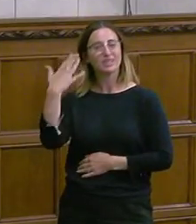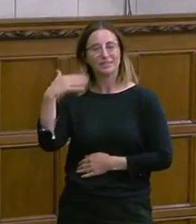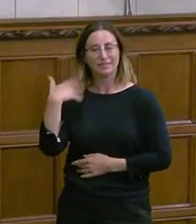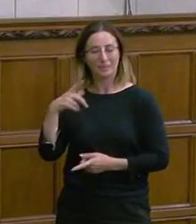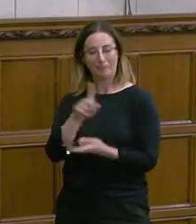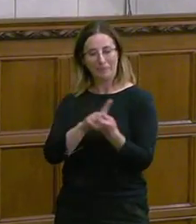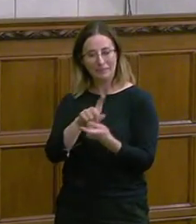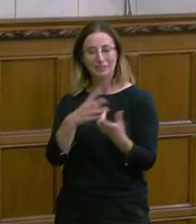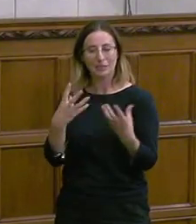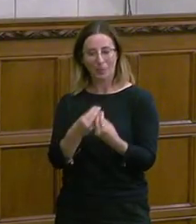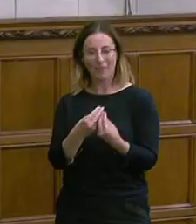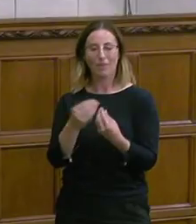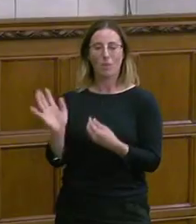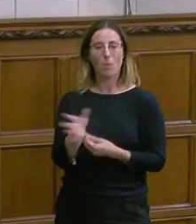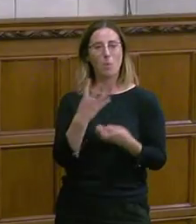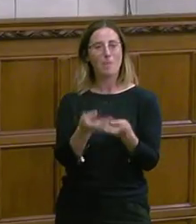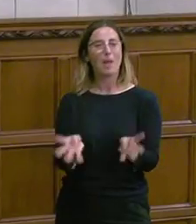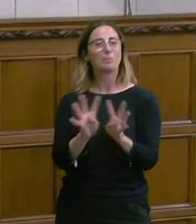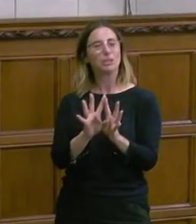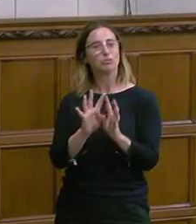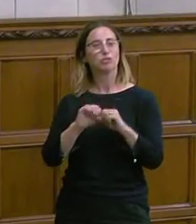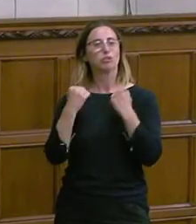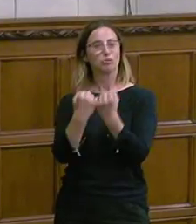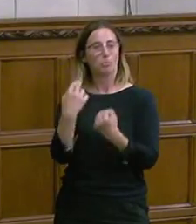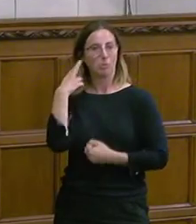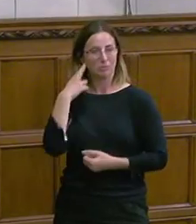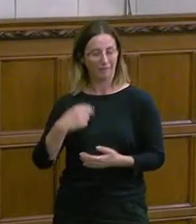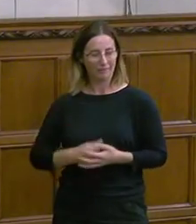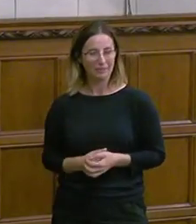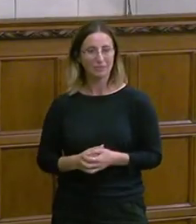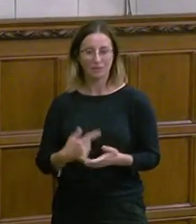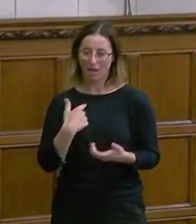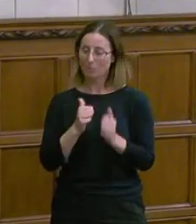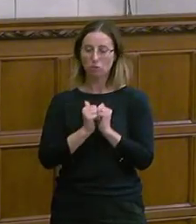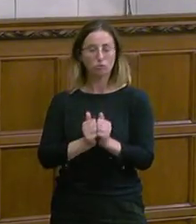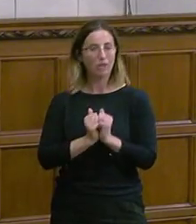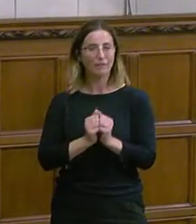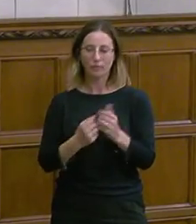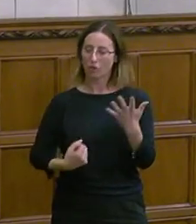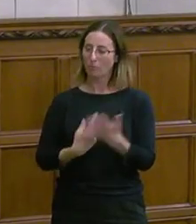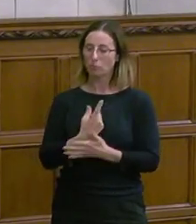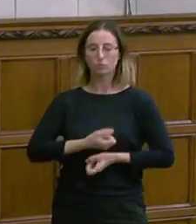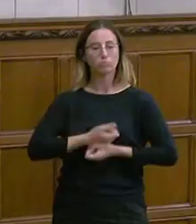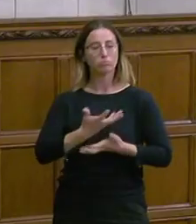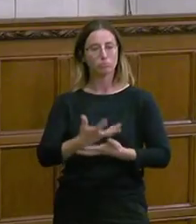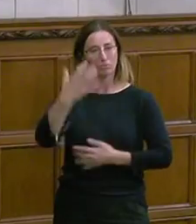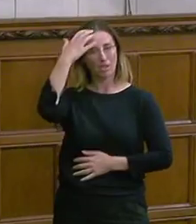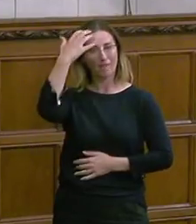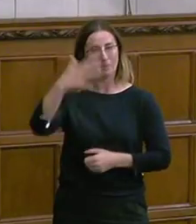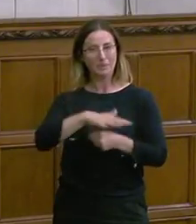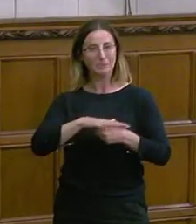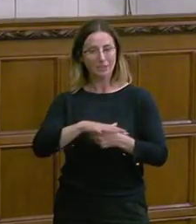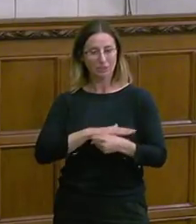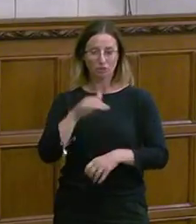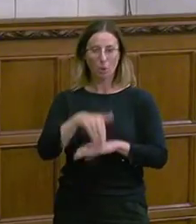Deafness. I am grateful for this opportunity, Mr. Stringer, to set out the government's position on supporting children and young people with special educational needs